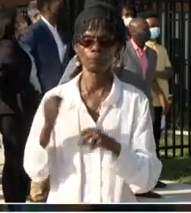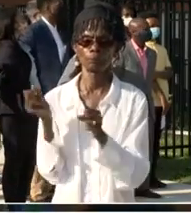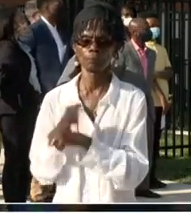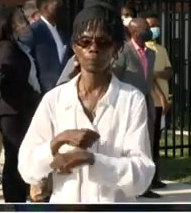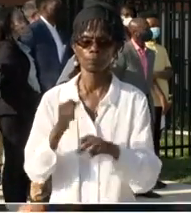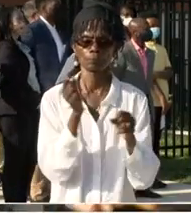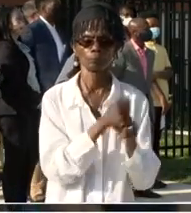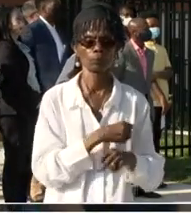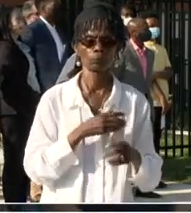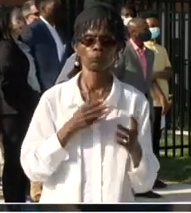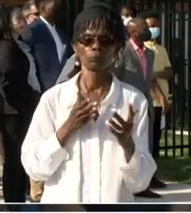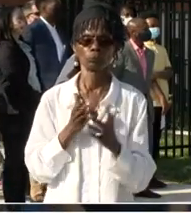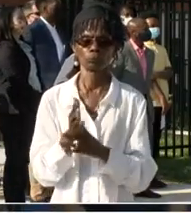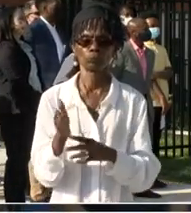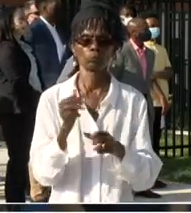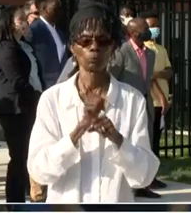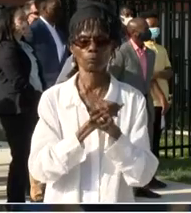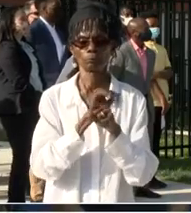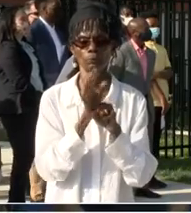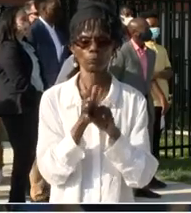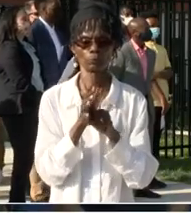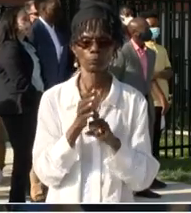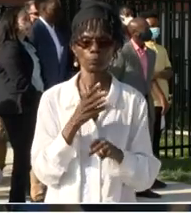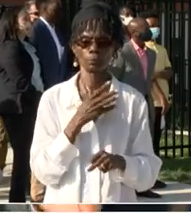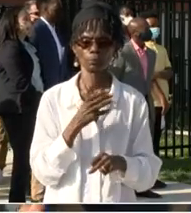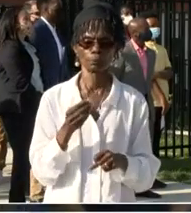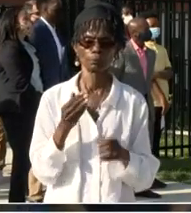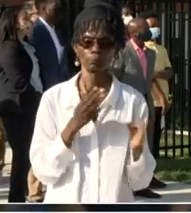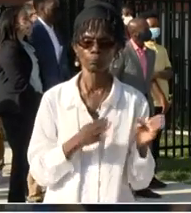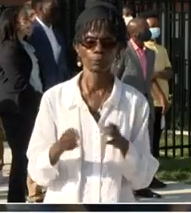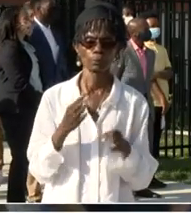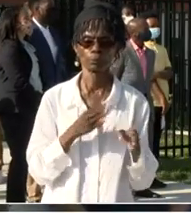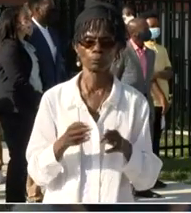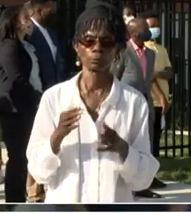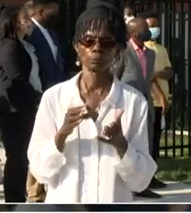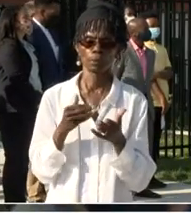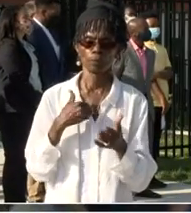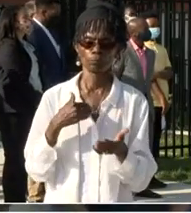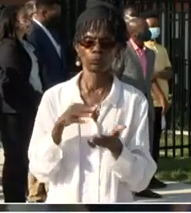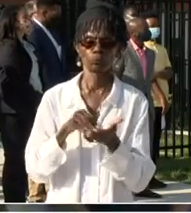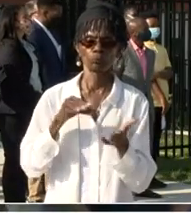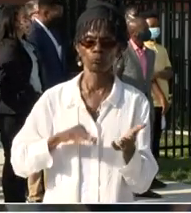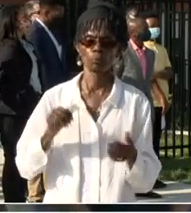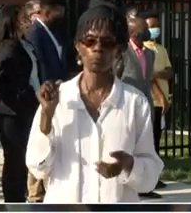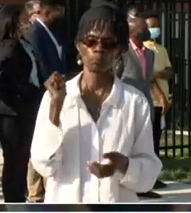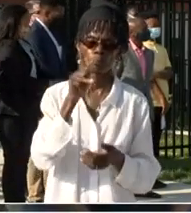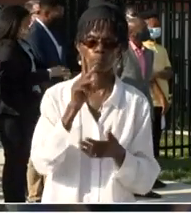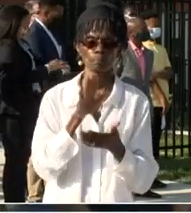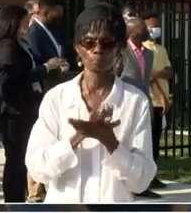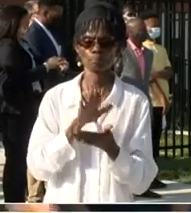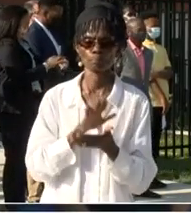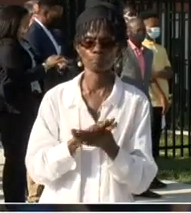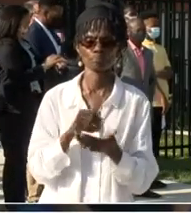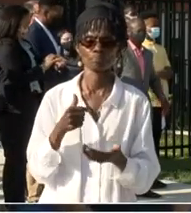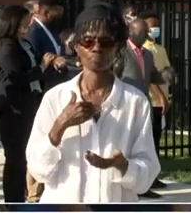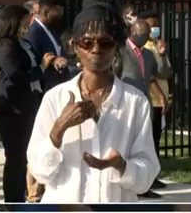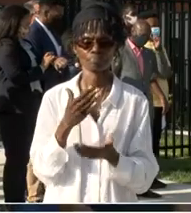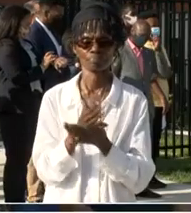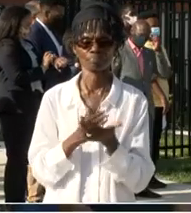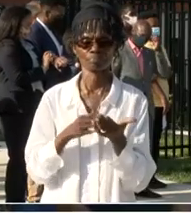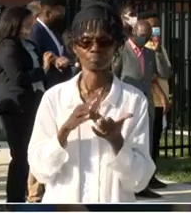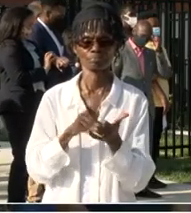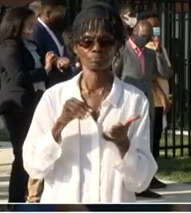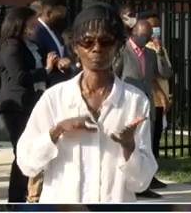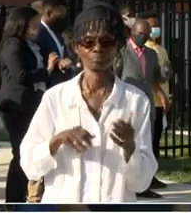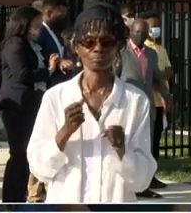health emergency and to get our students back in school. And in fact, we've had students in school last year and over the summer. And what we know is